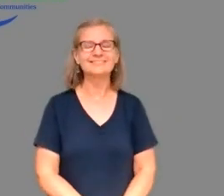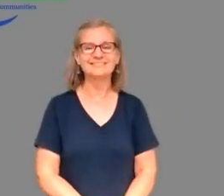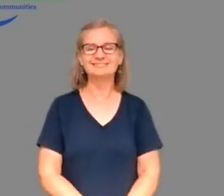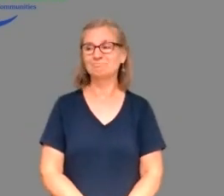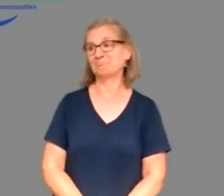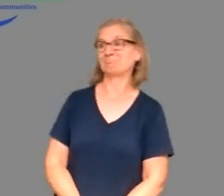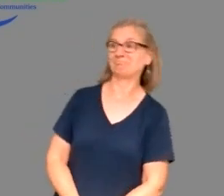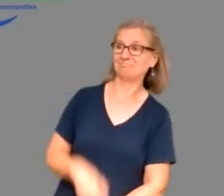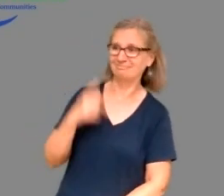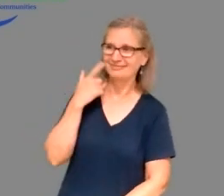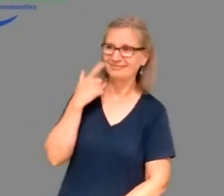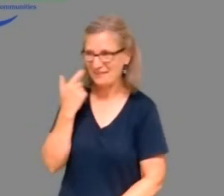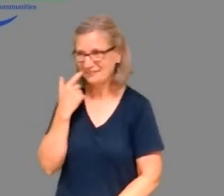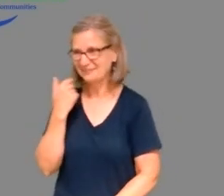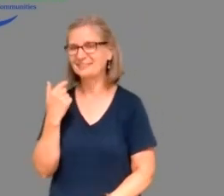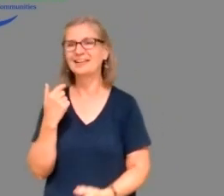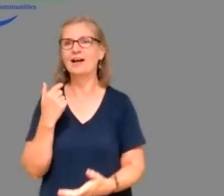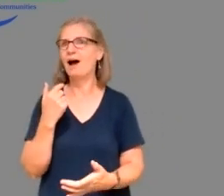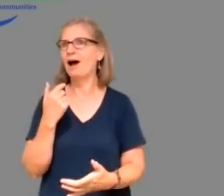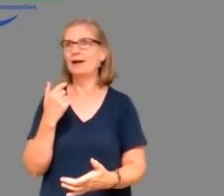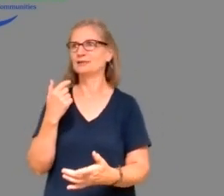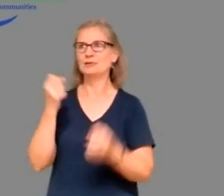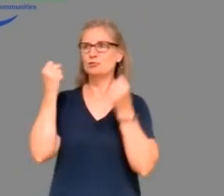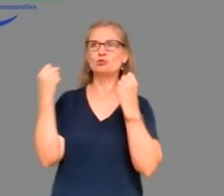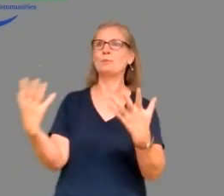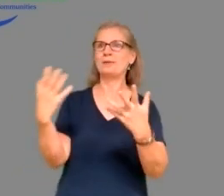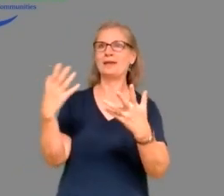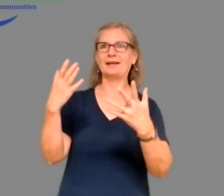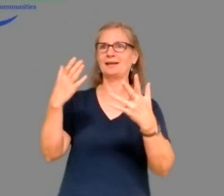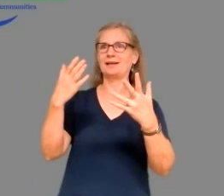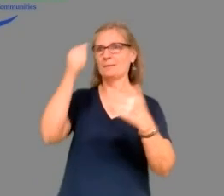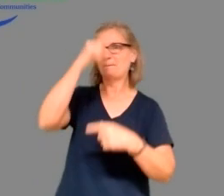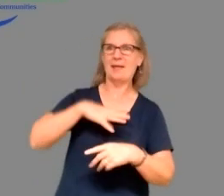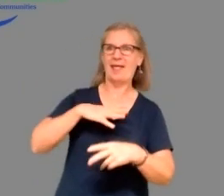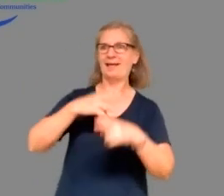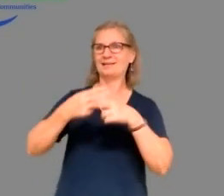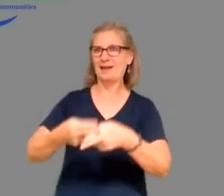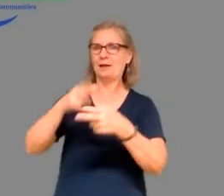I was just losing track of the Ricks, to be honest. Right. Two Ricks.